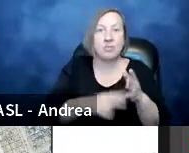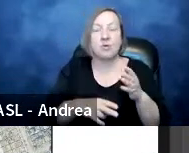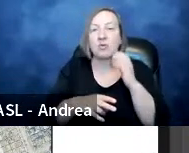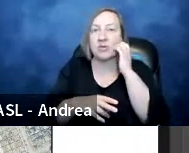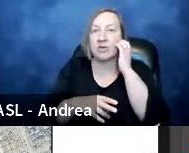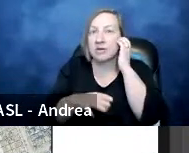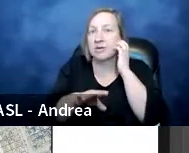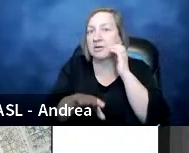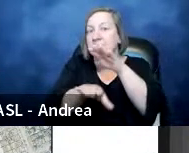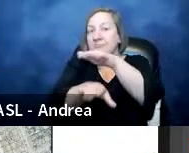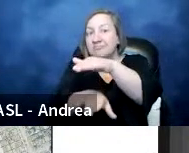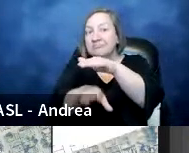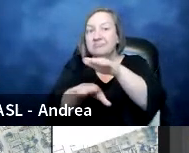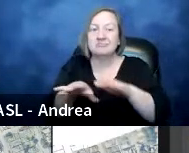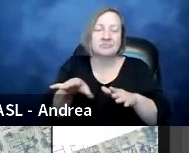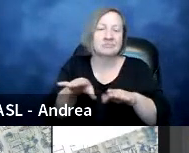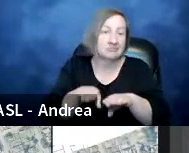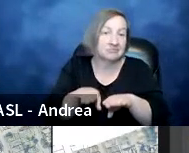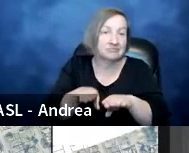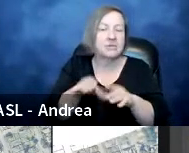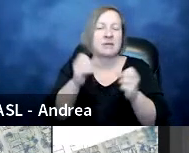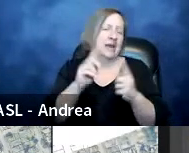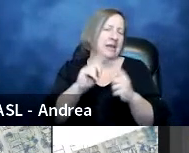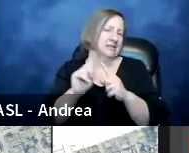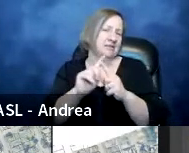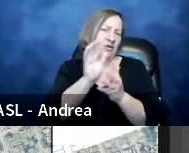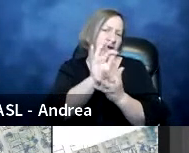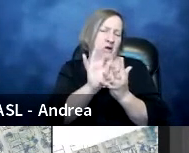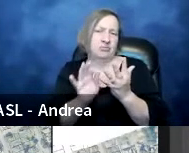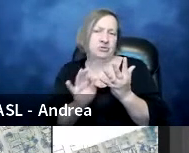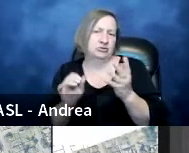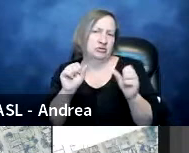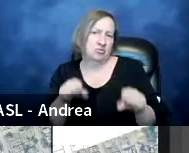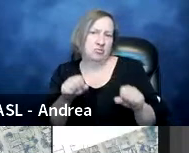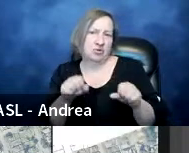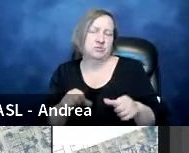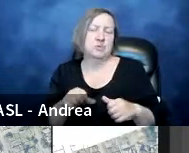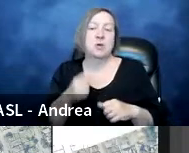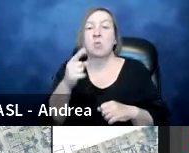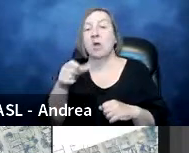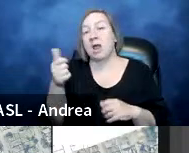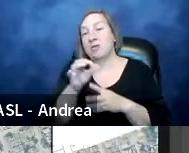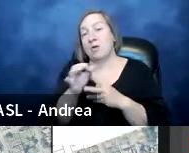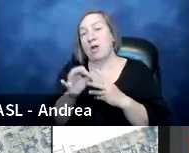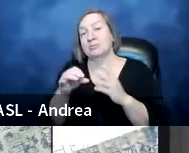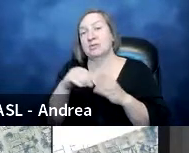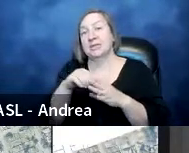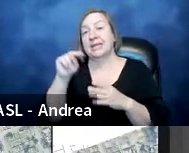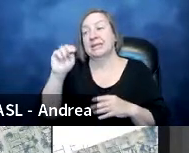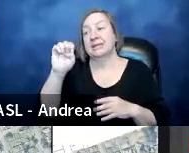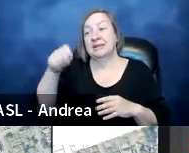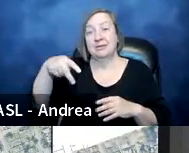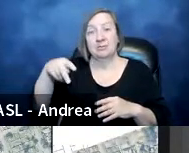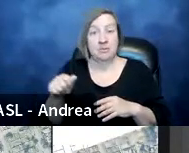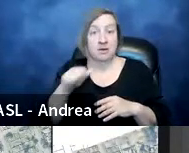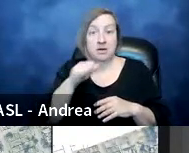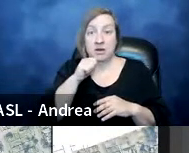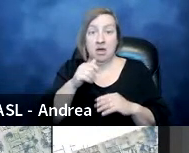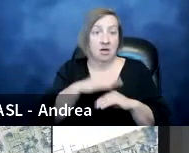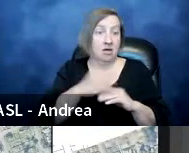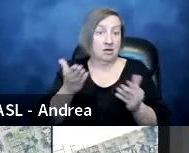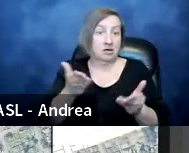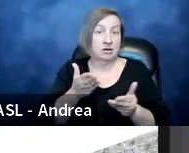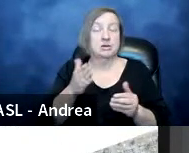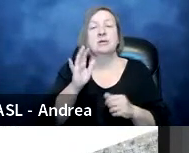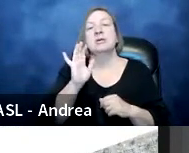range of options being studied. The one other option that's in NEPA that's not shown on here are the auxiliary